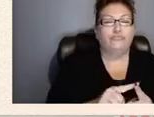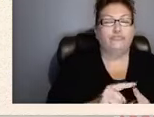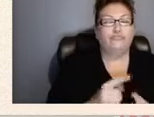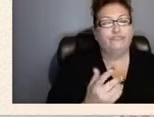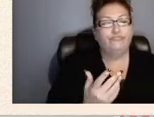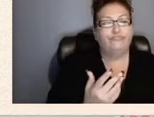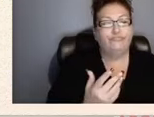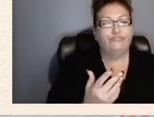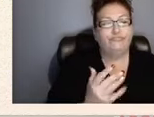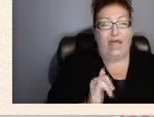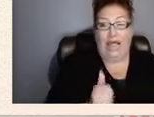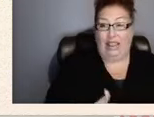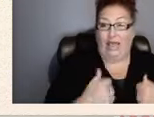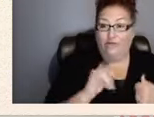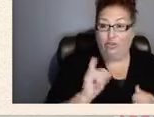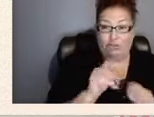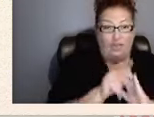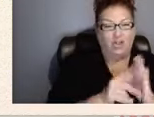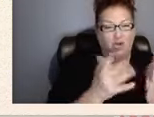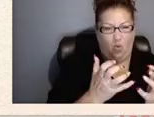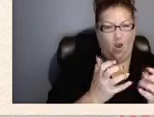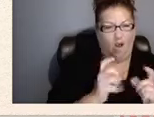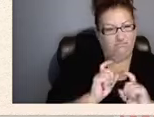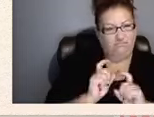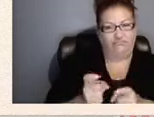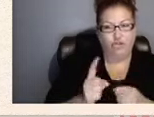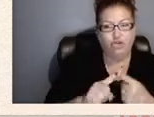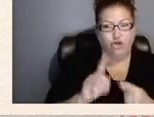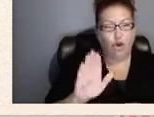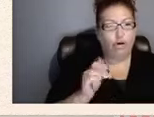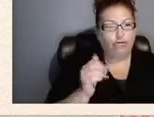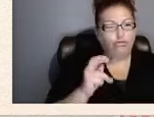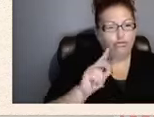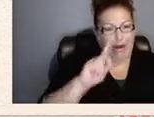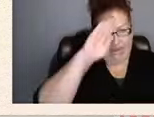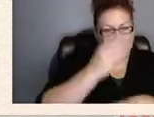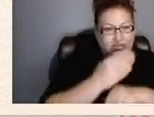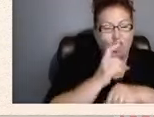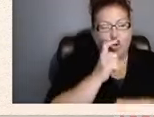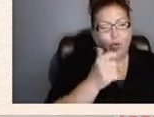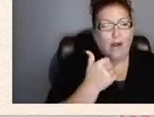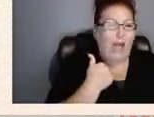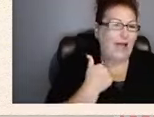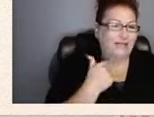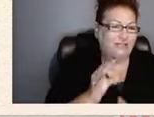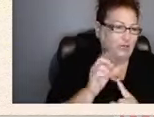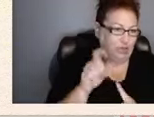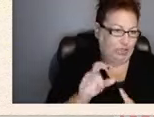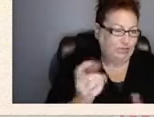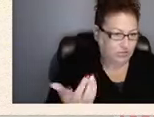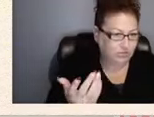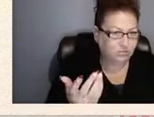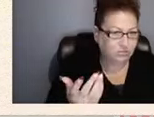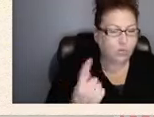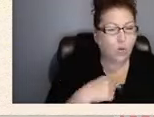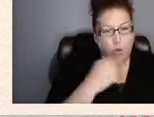insurance policy to go to her grandson who has special needs. So we know that this